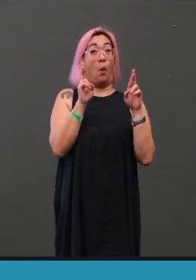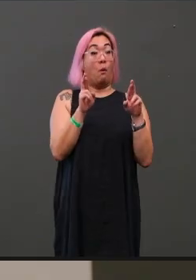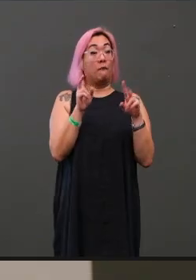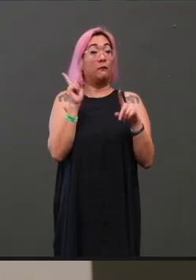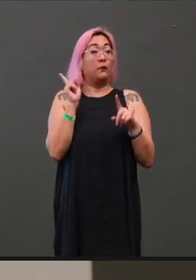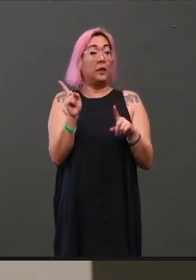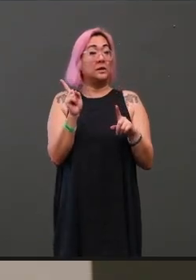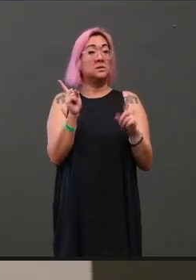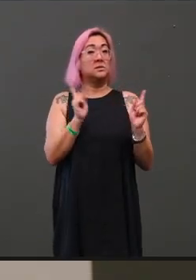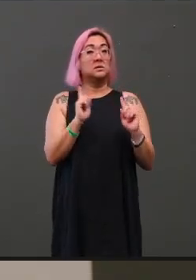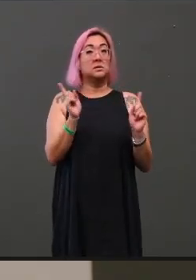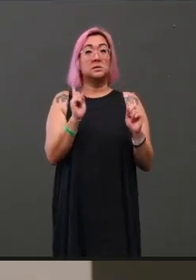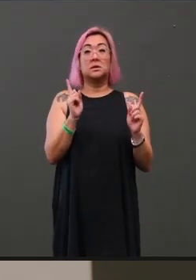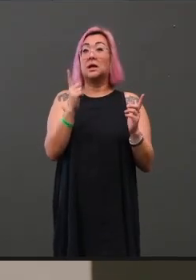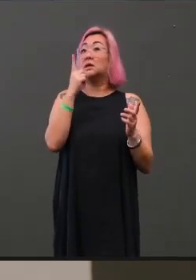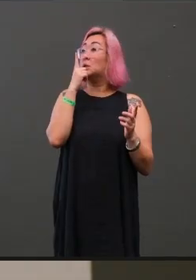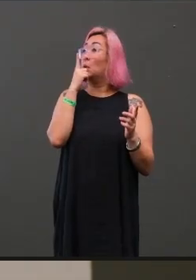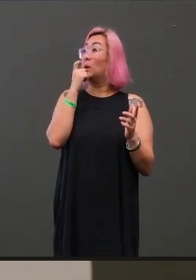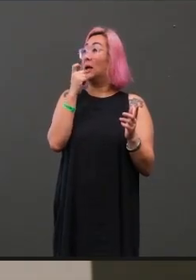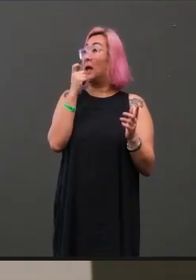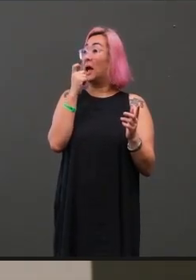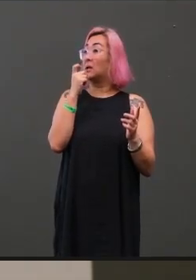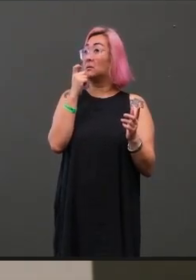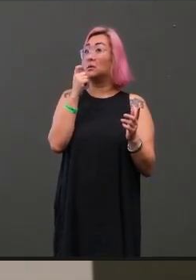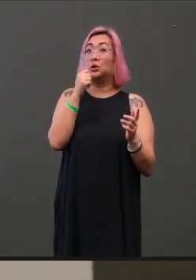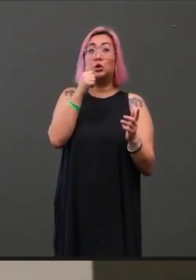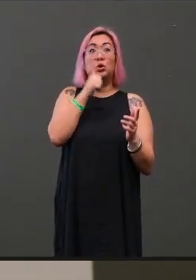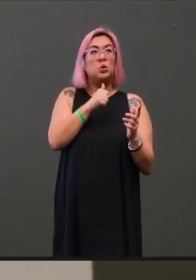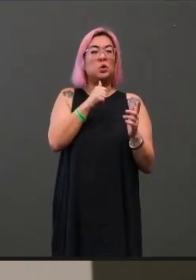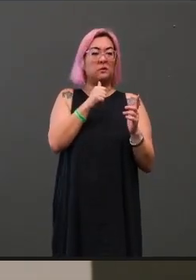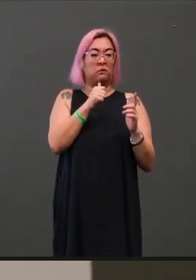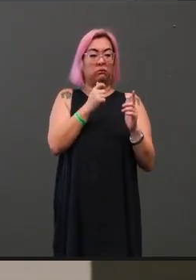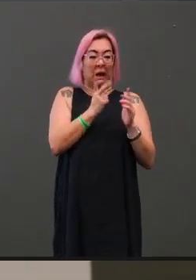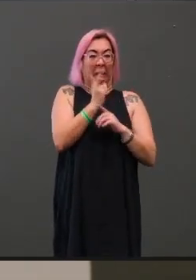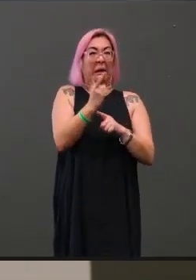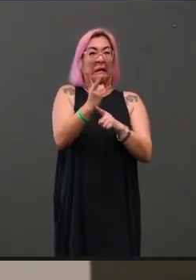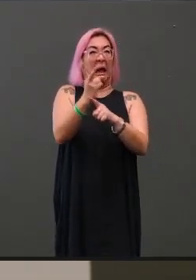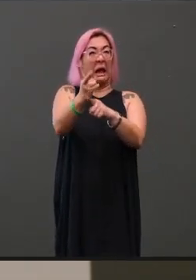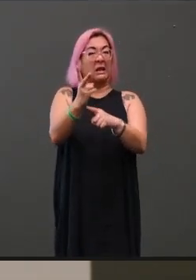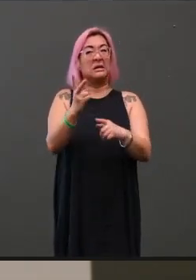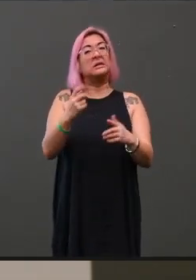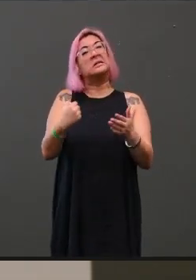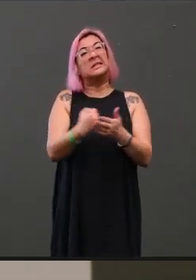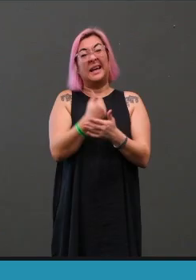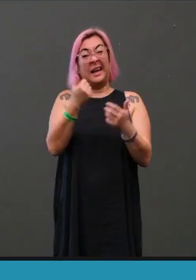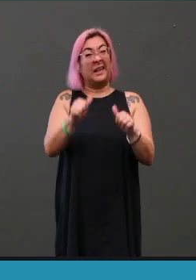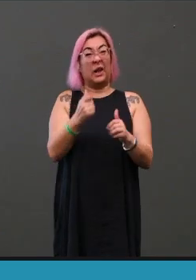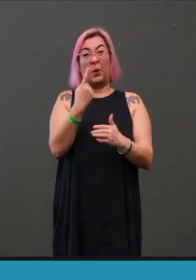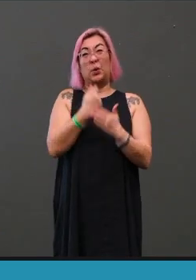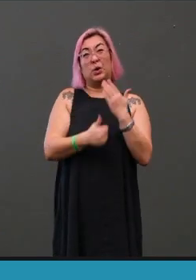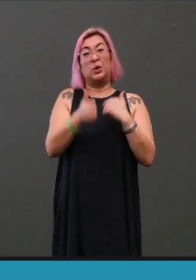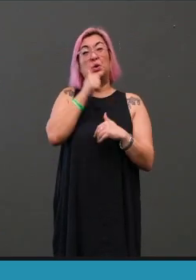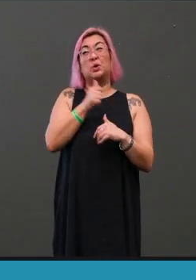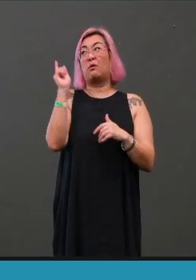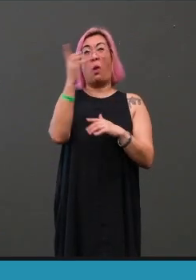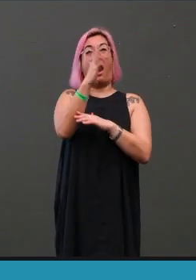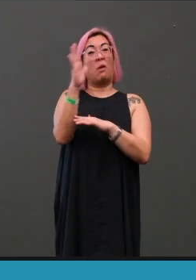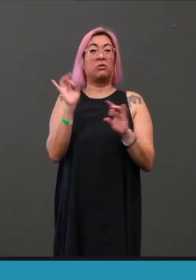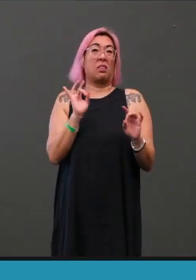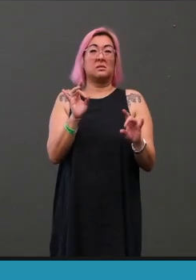could reuse it in different parts of the game, but in the end, it's like really only used in library, so maybe a bit of a wasted effort.